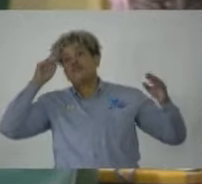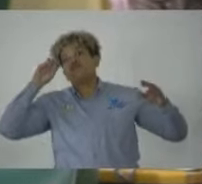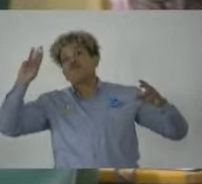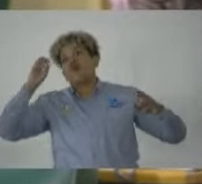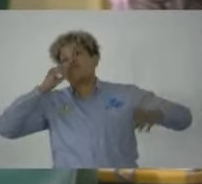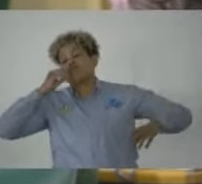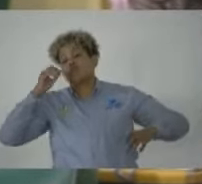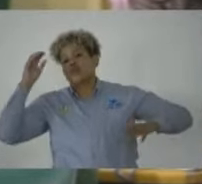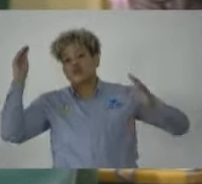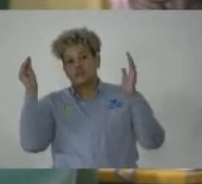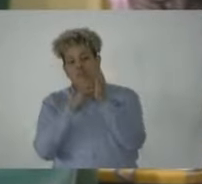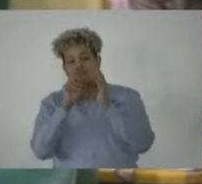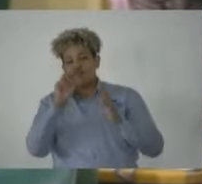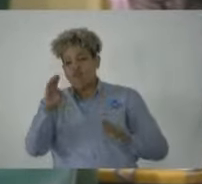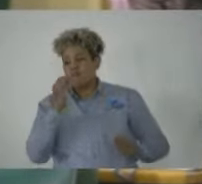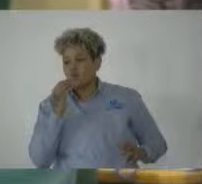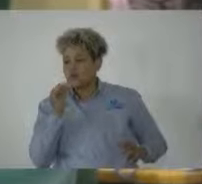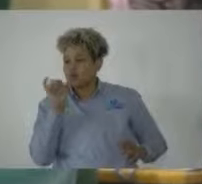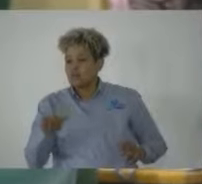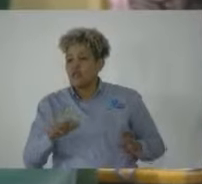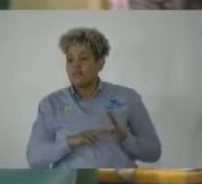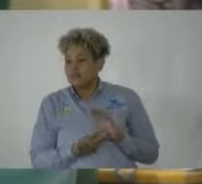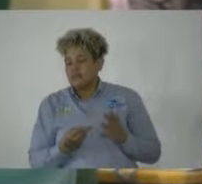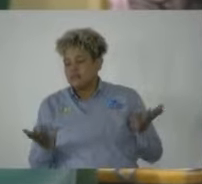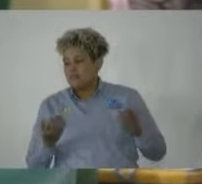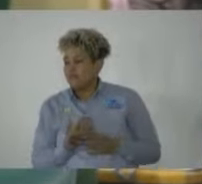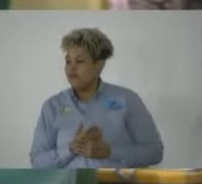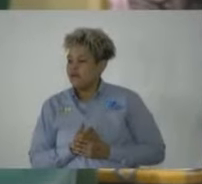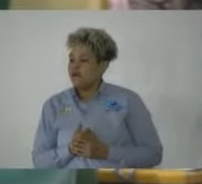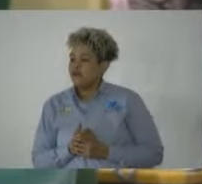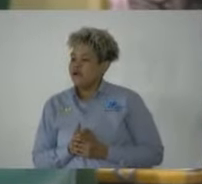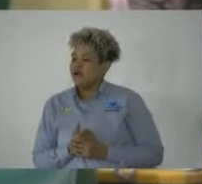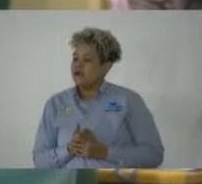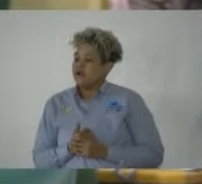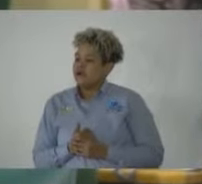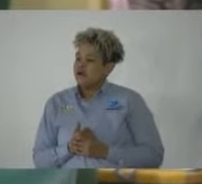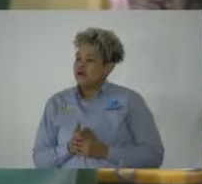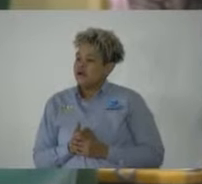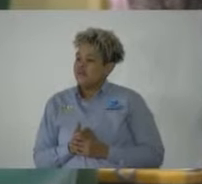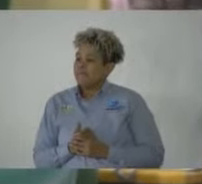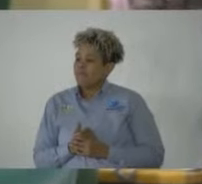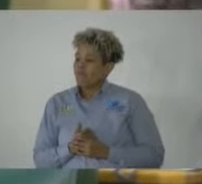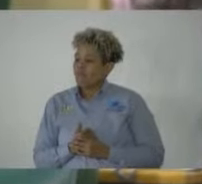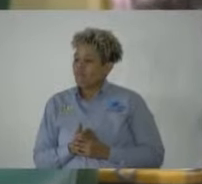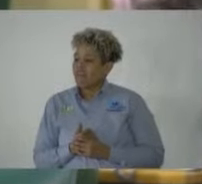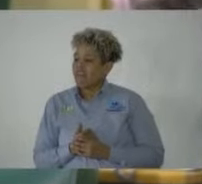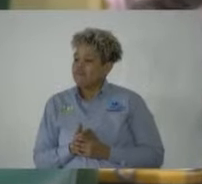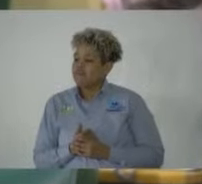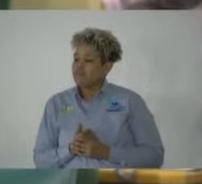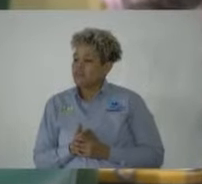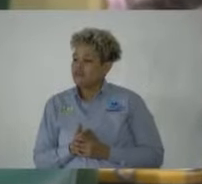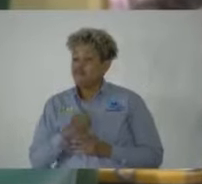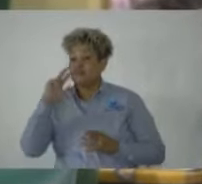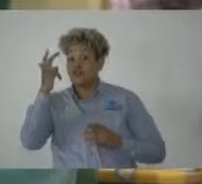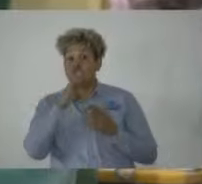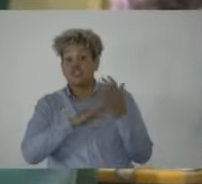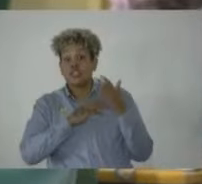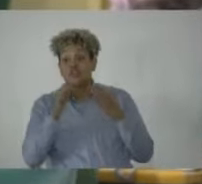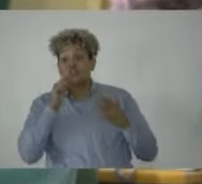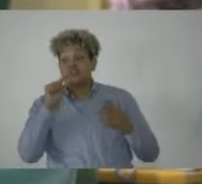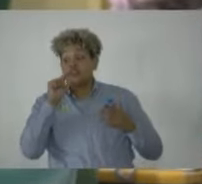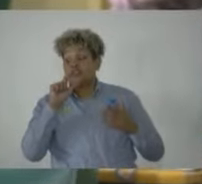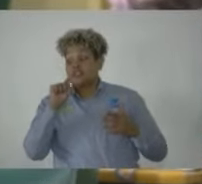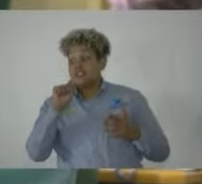that constitutes raw food. That's not the case. Okay, the third schedule of the